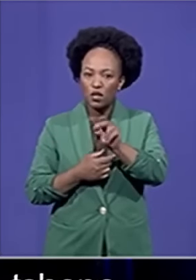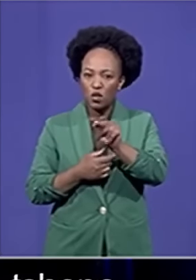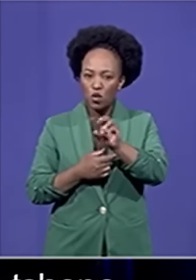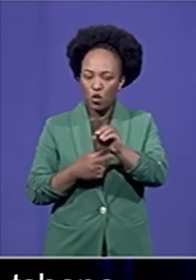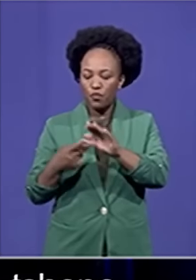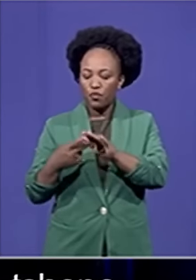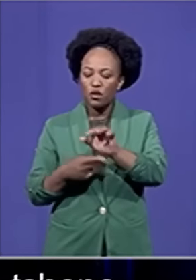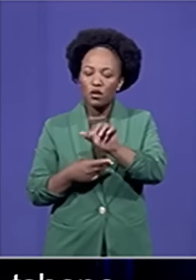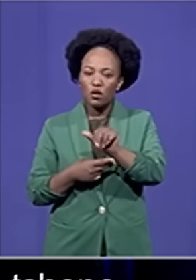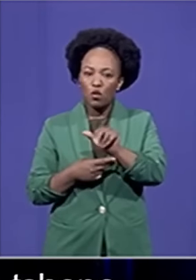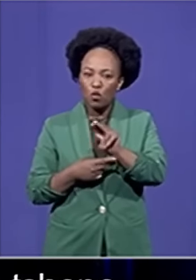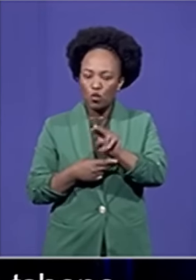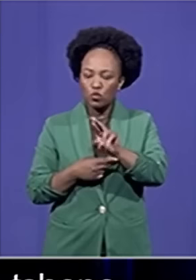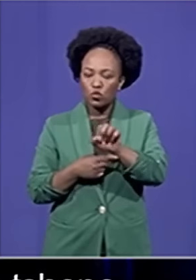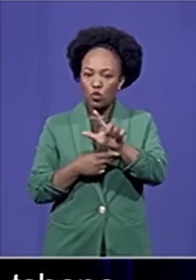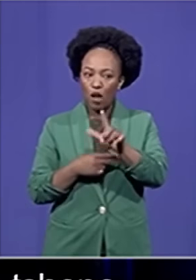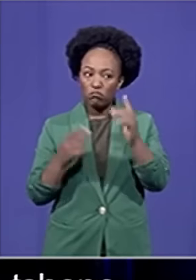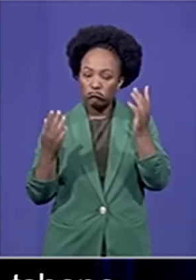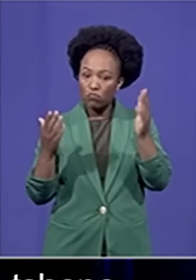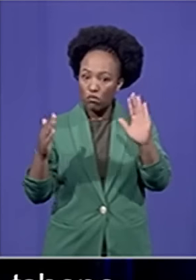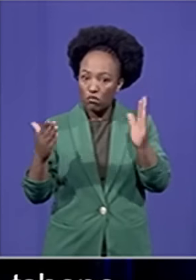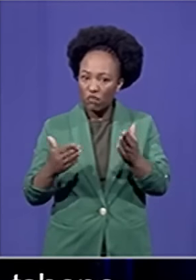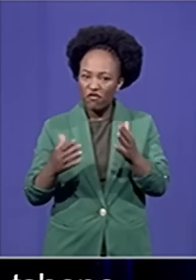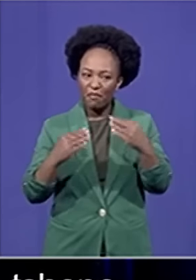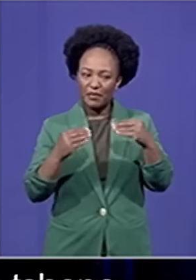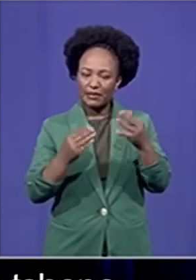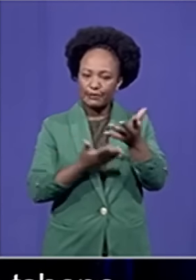ntlafaditsweng maqhama a kgwebisano.